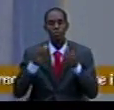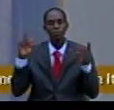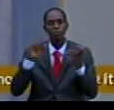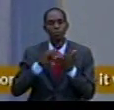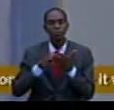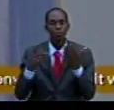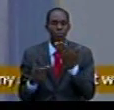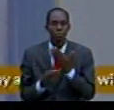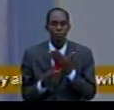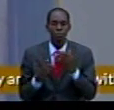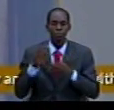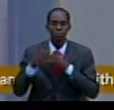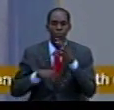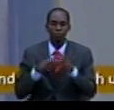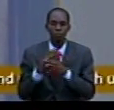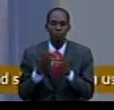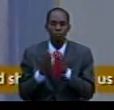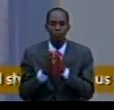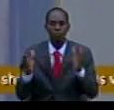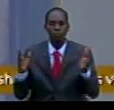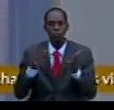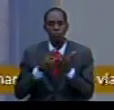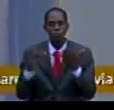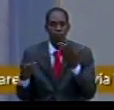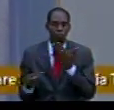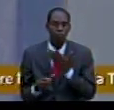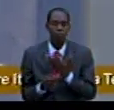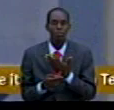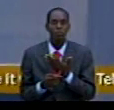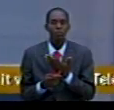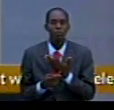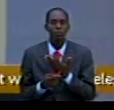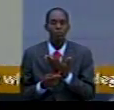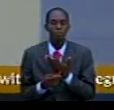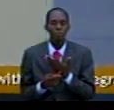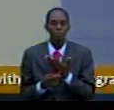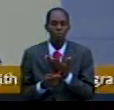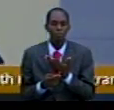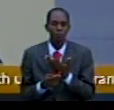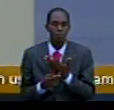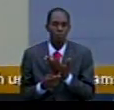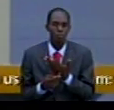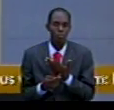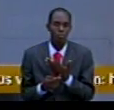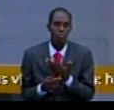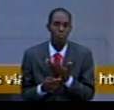global crusade. The whole world is affected, and we have testimonies all around.